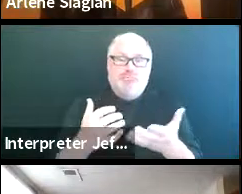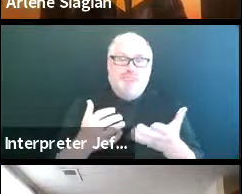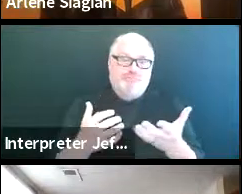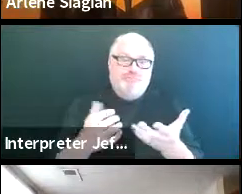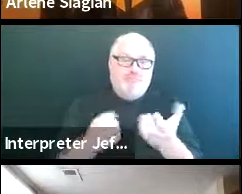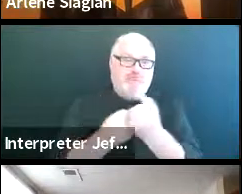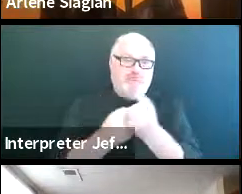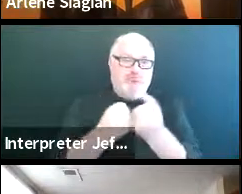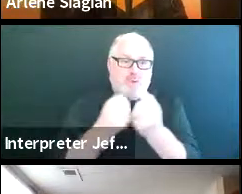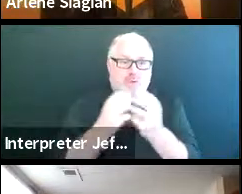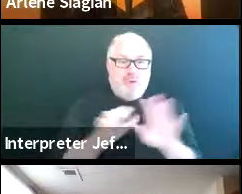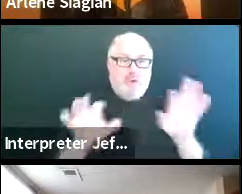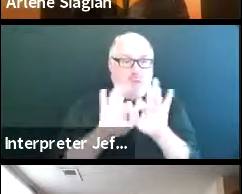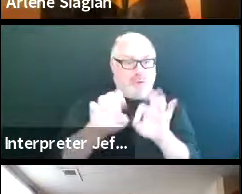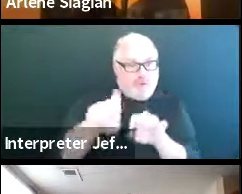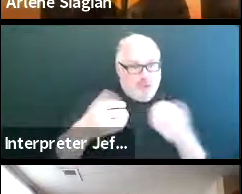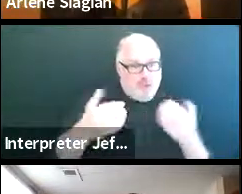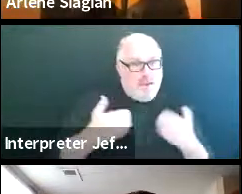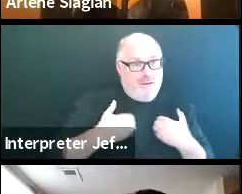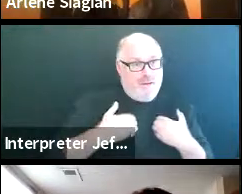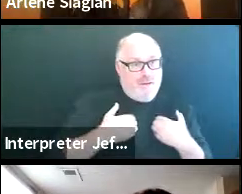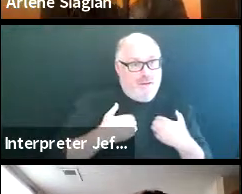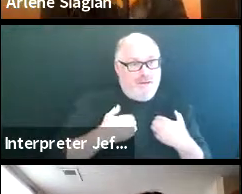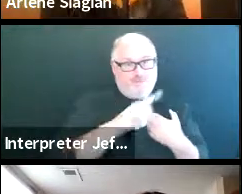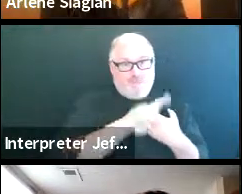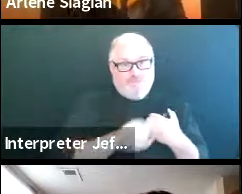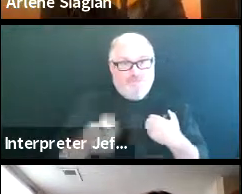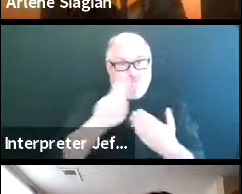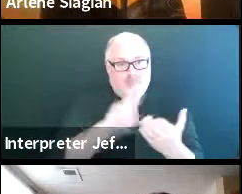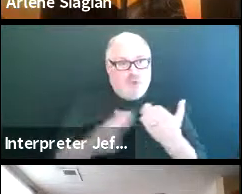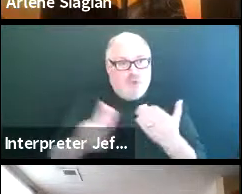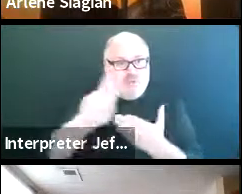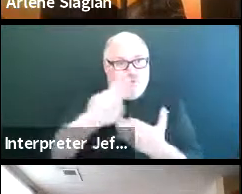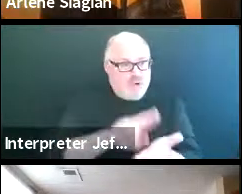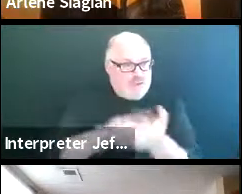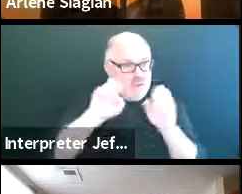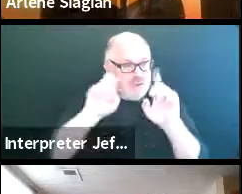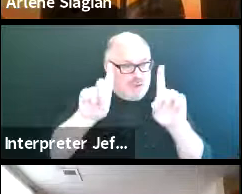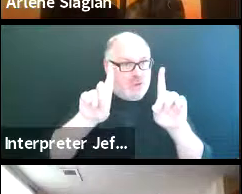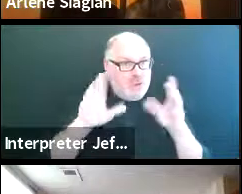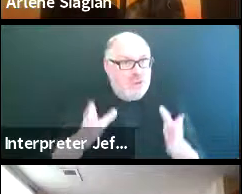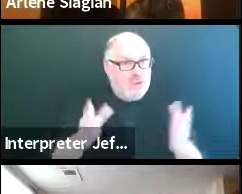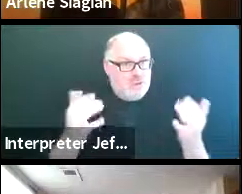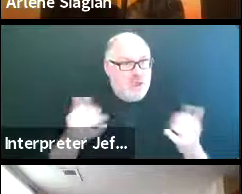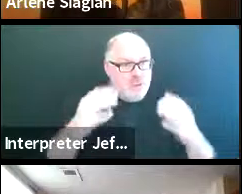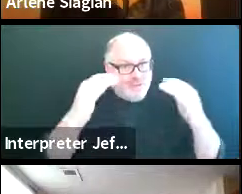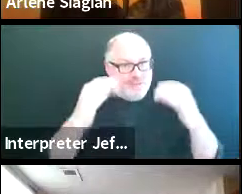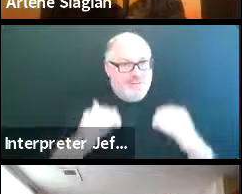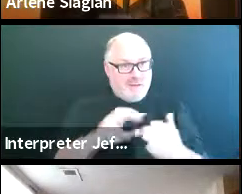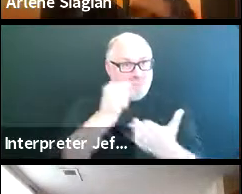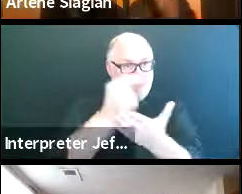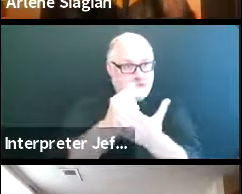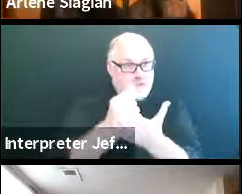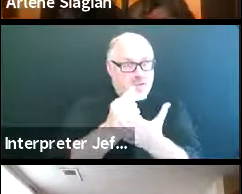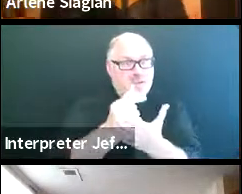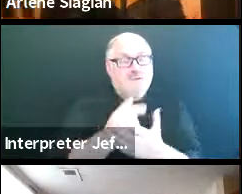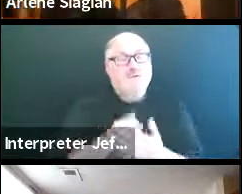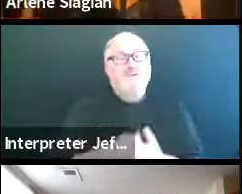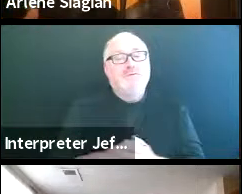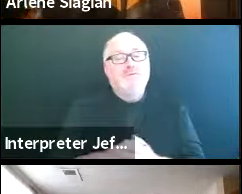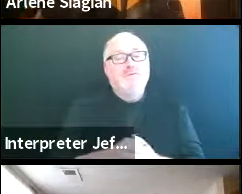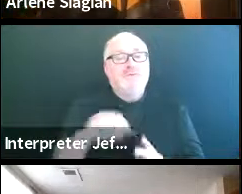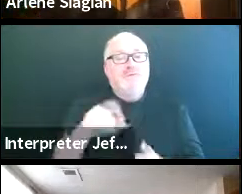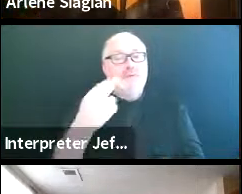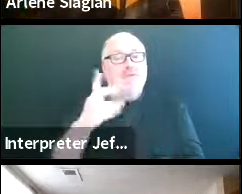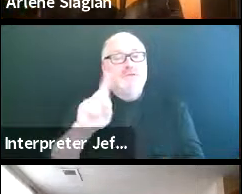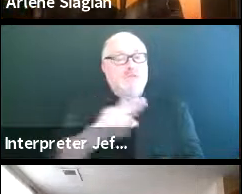the critical need that we have across universities for nursing educators. Our next graduate from the PhD in